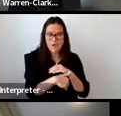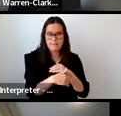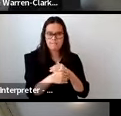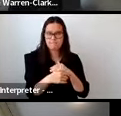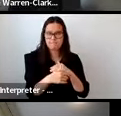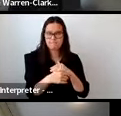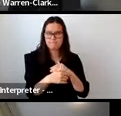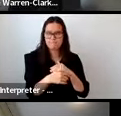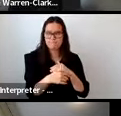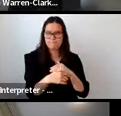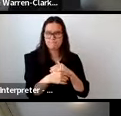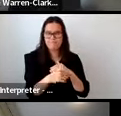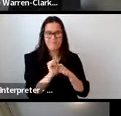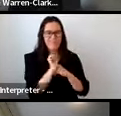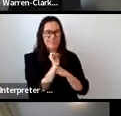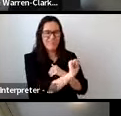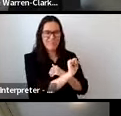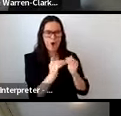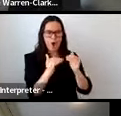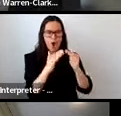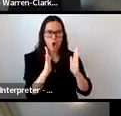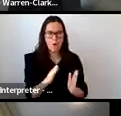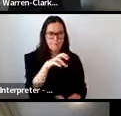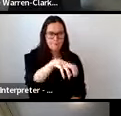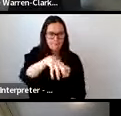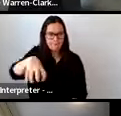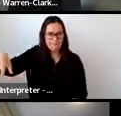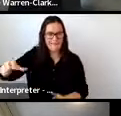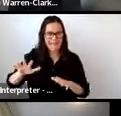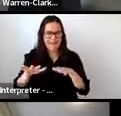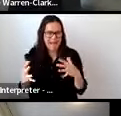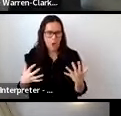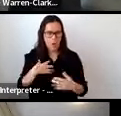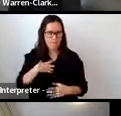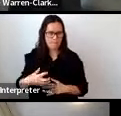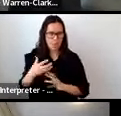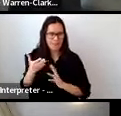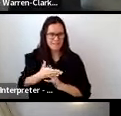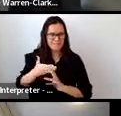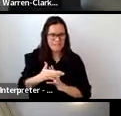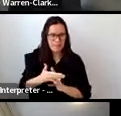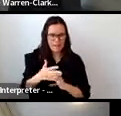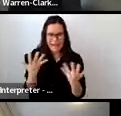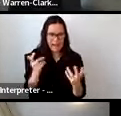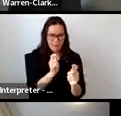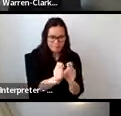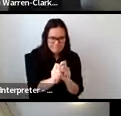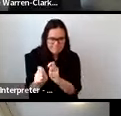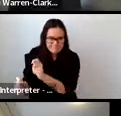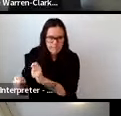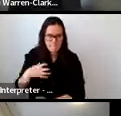make their properties more accessible and